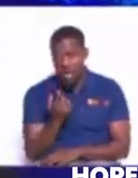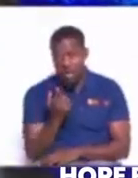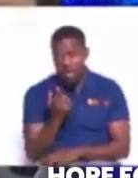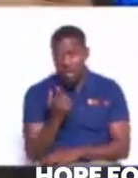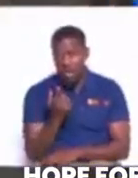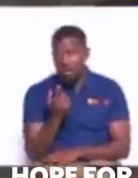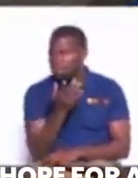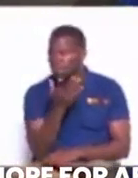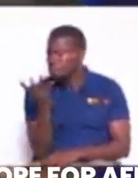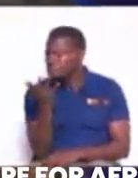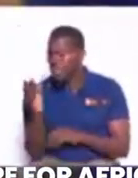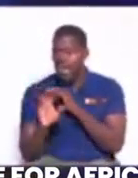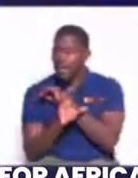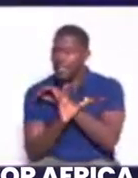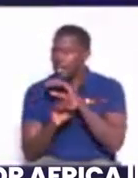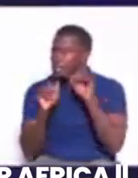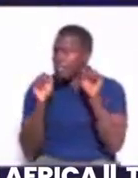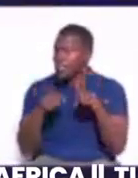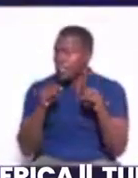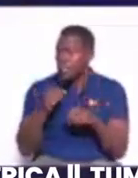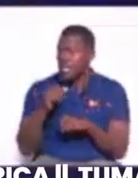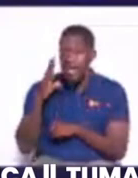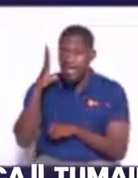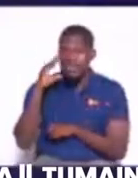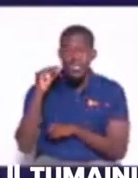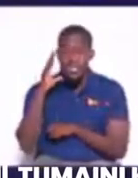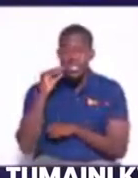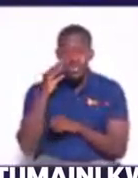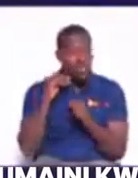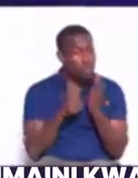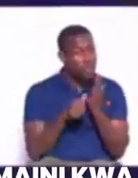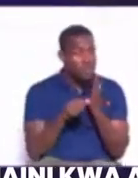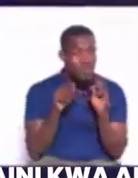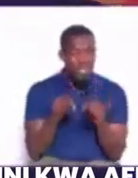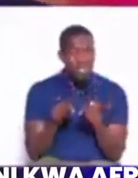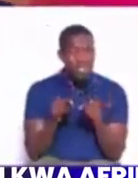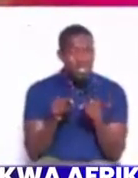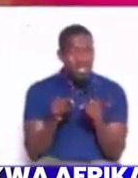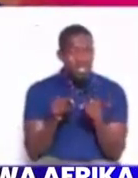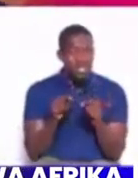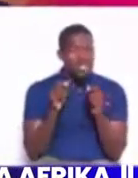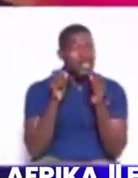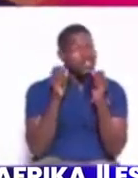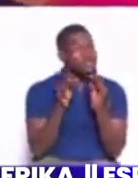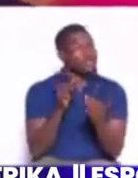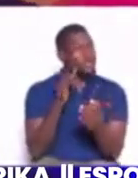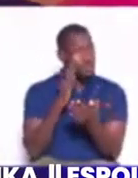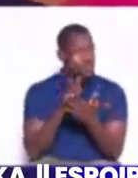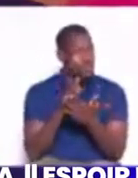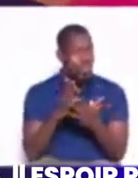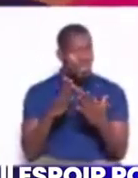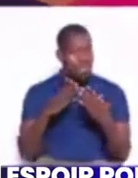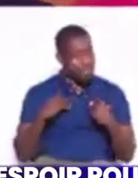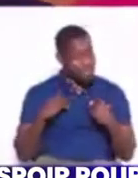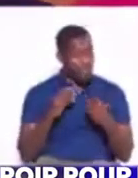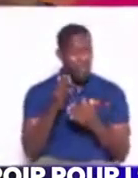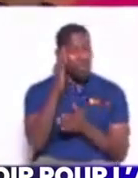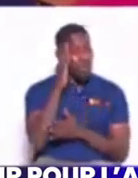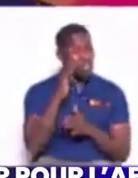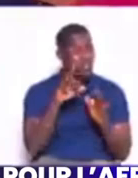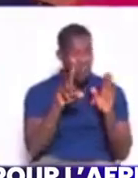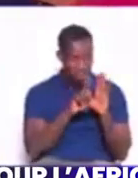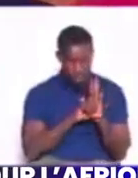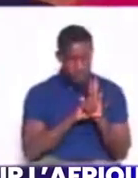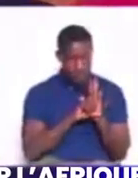would these countries have the problems they have if we accepted God's law